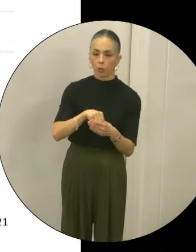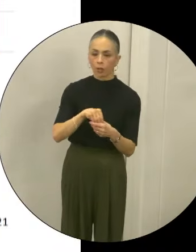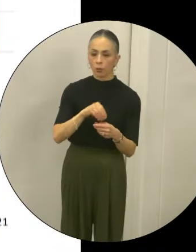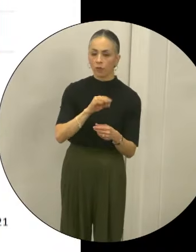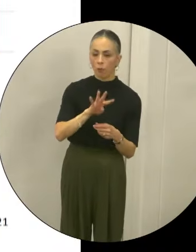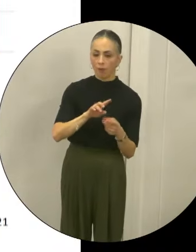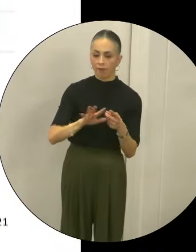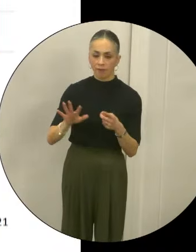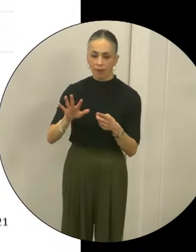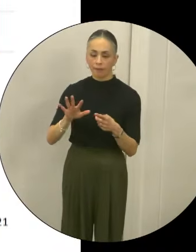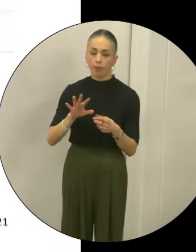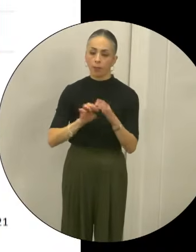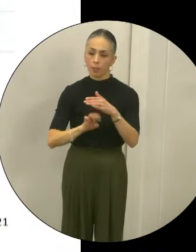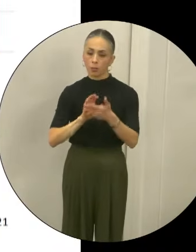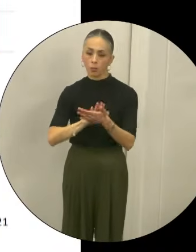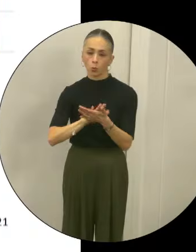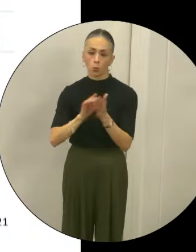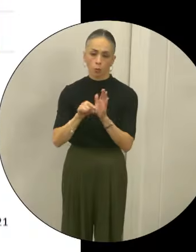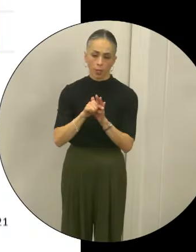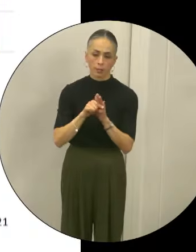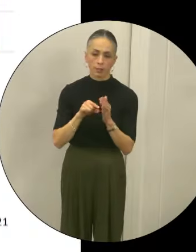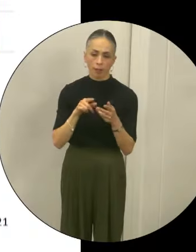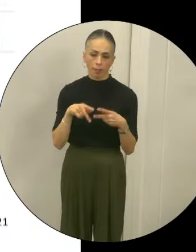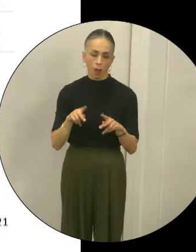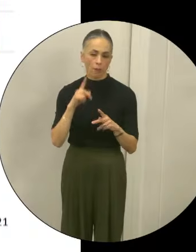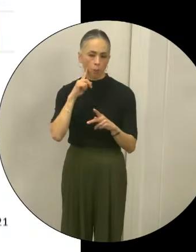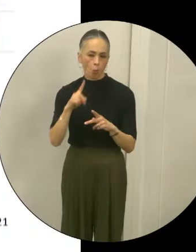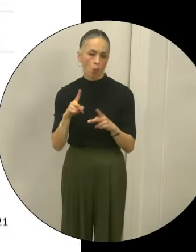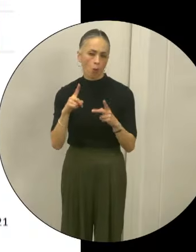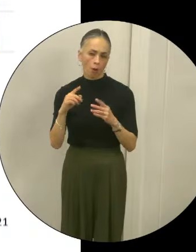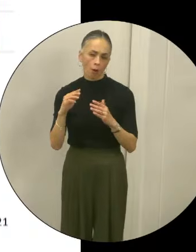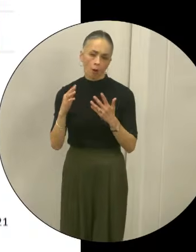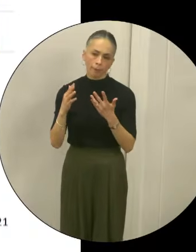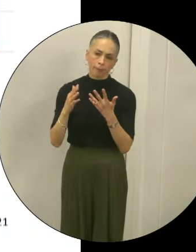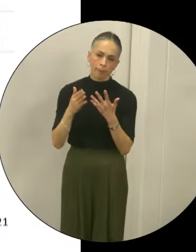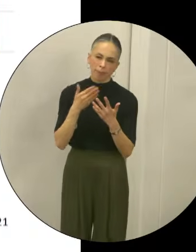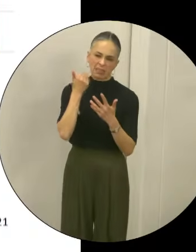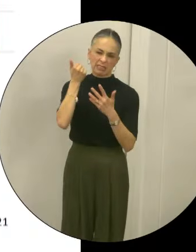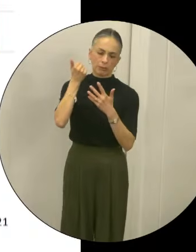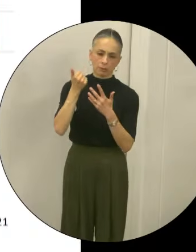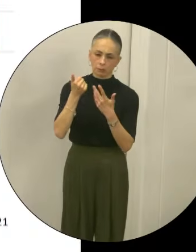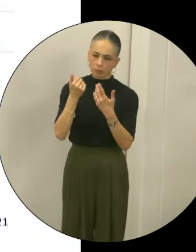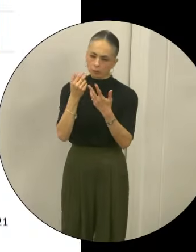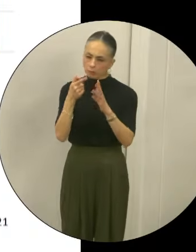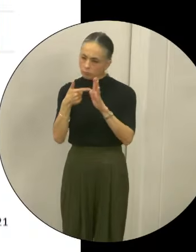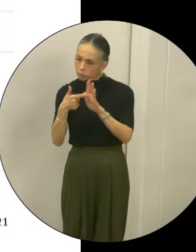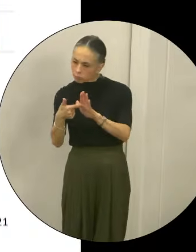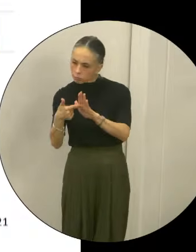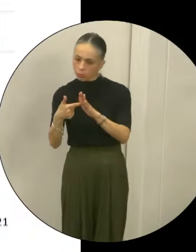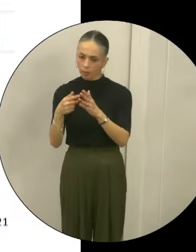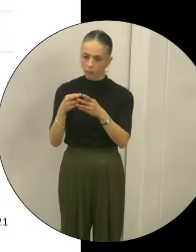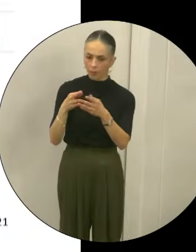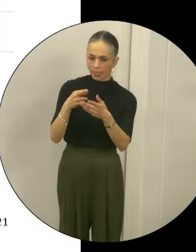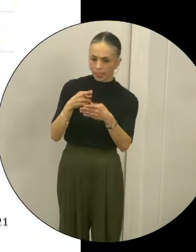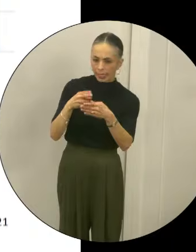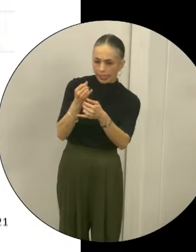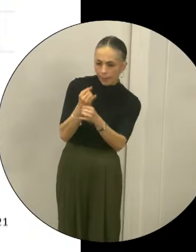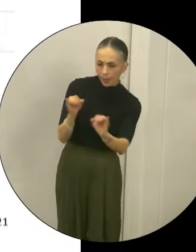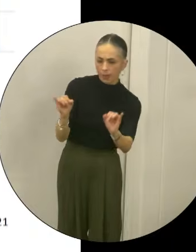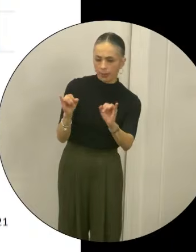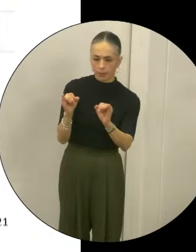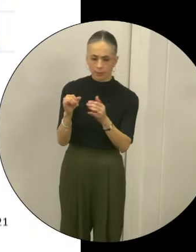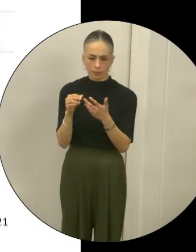grades at elementary are purposely selected to allow for the highest degree of independence in the completion of the survey, therefore more reliable results of